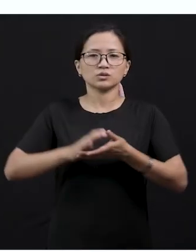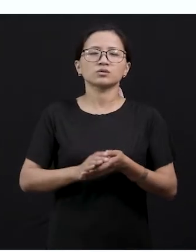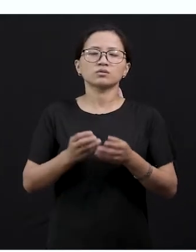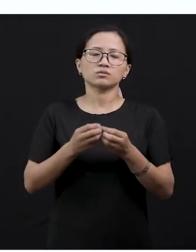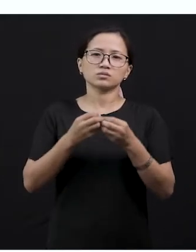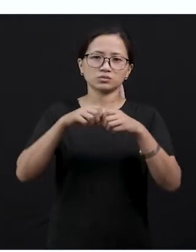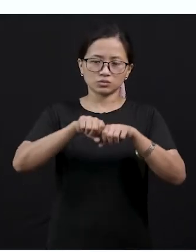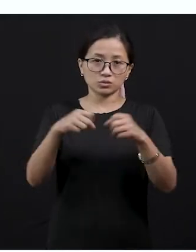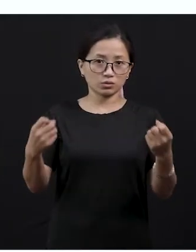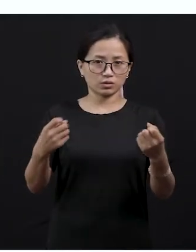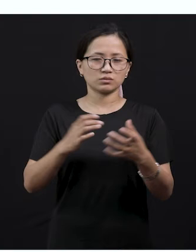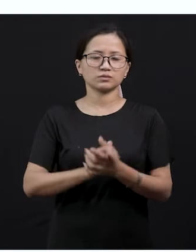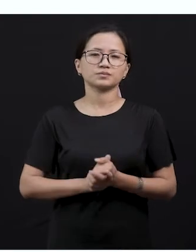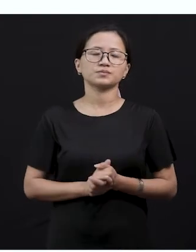right?